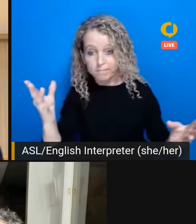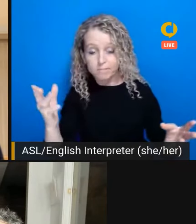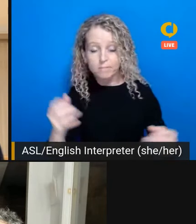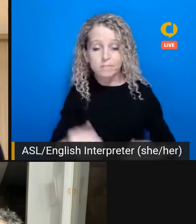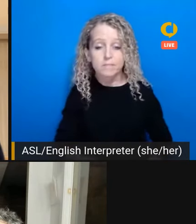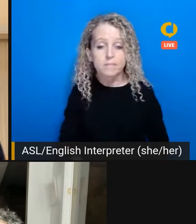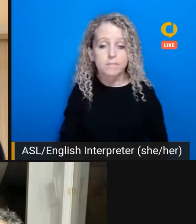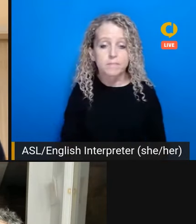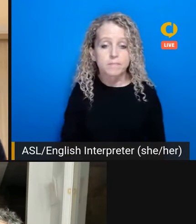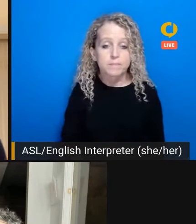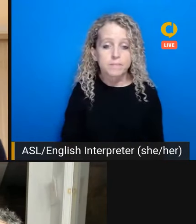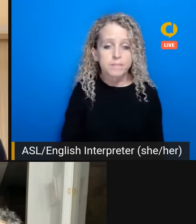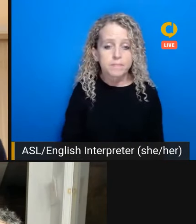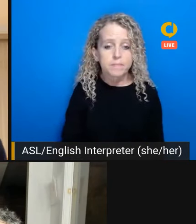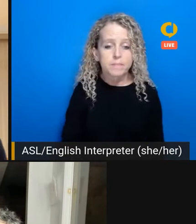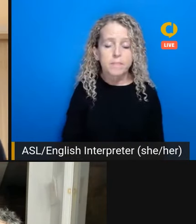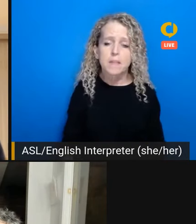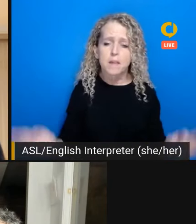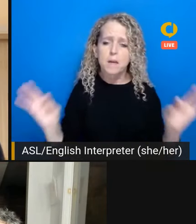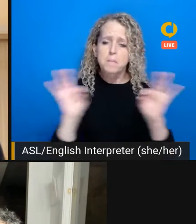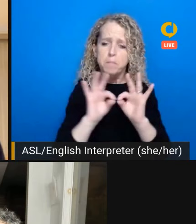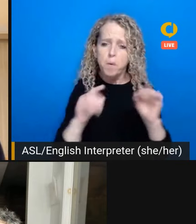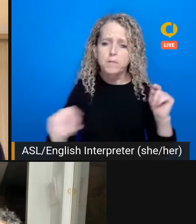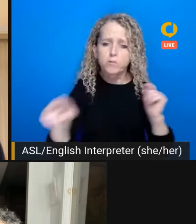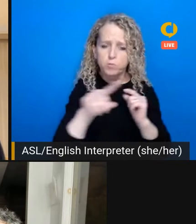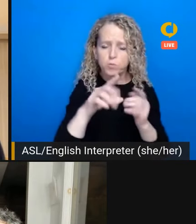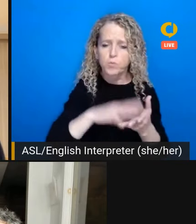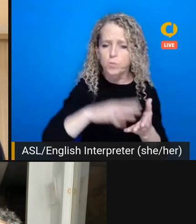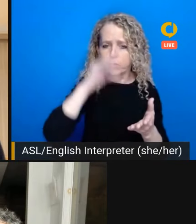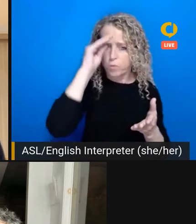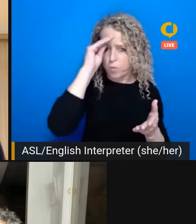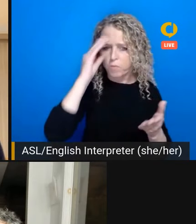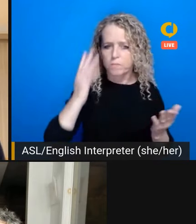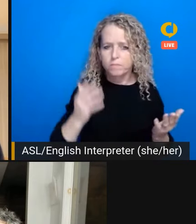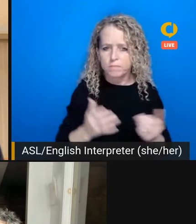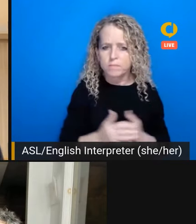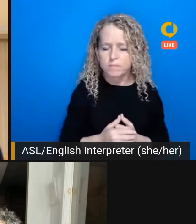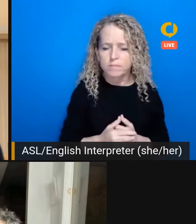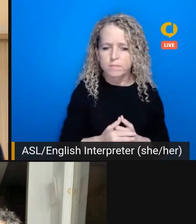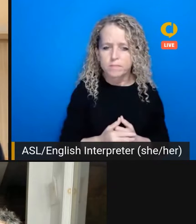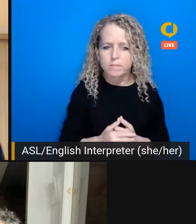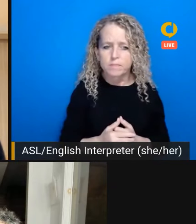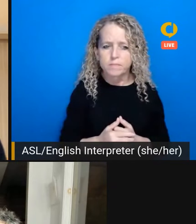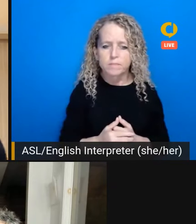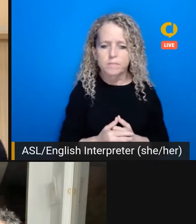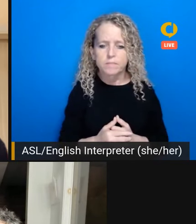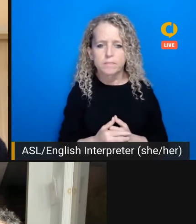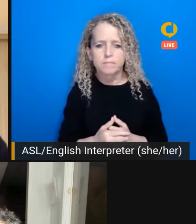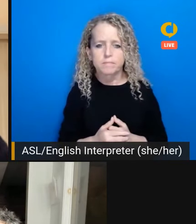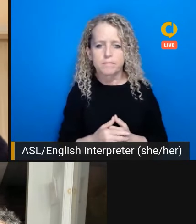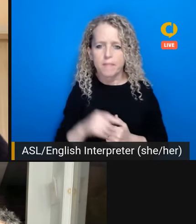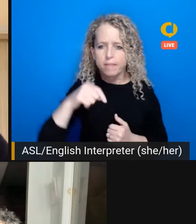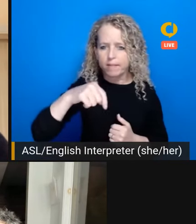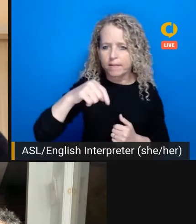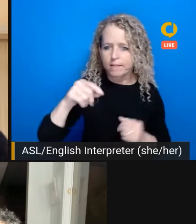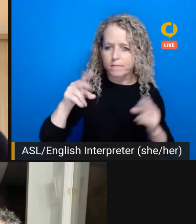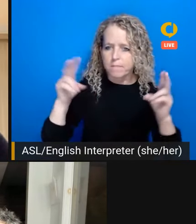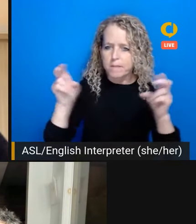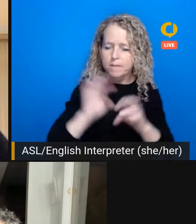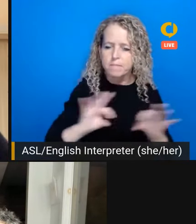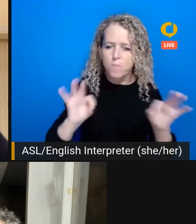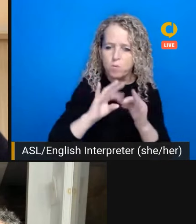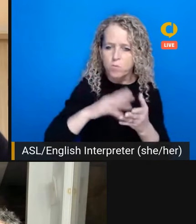make sure you are educated in this. Somehow learn about this. So that's a personal choice,